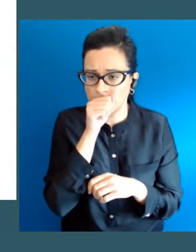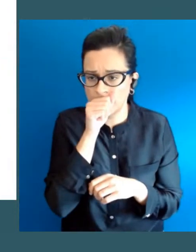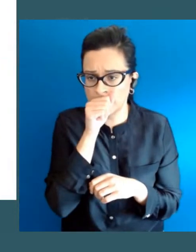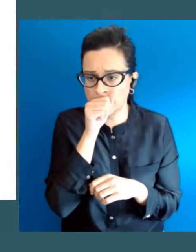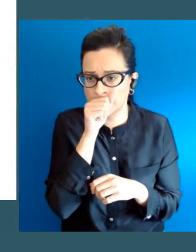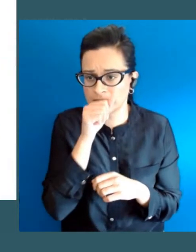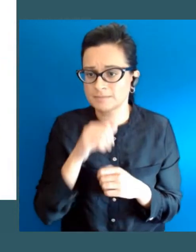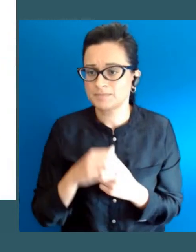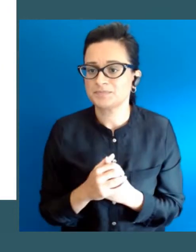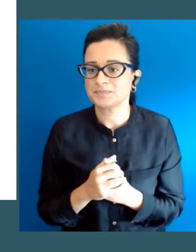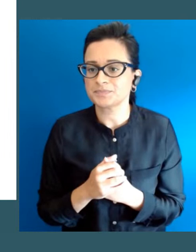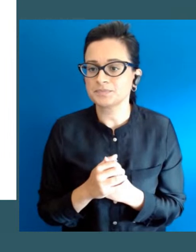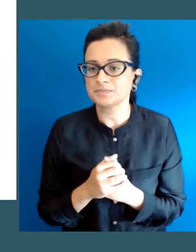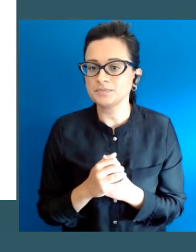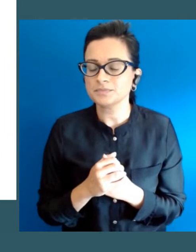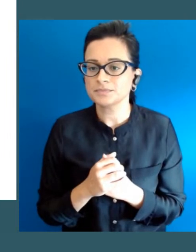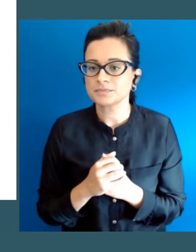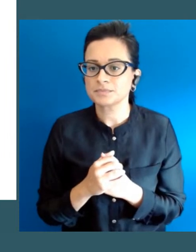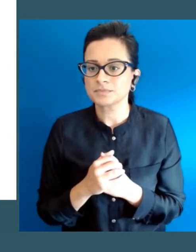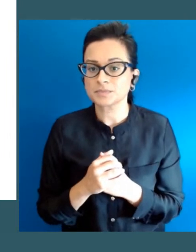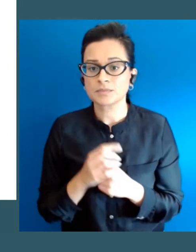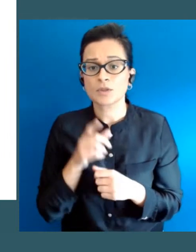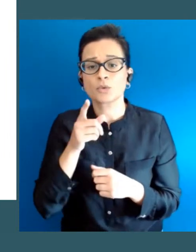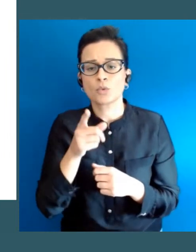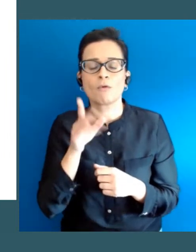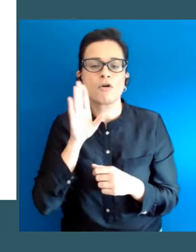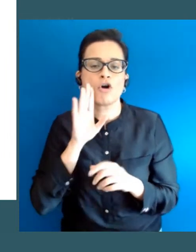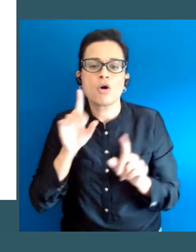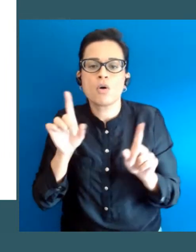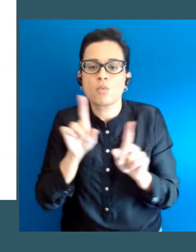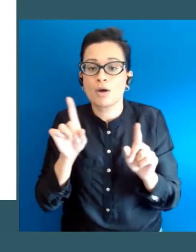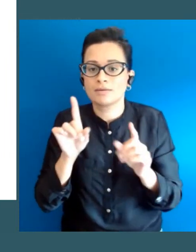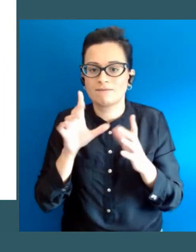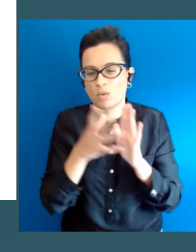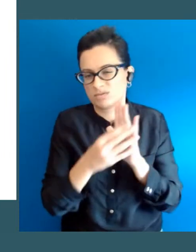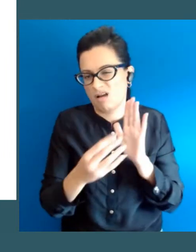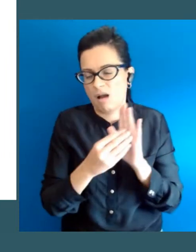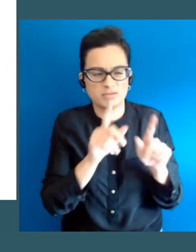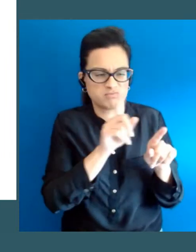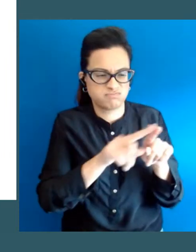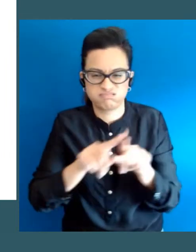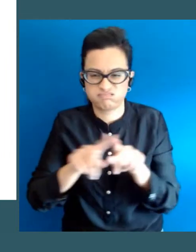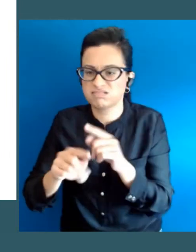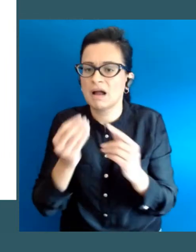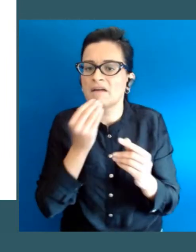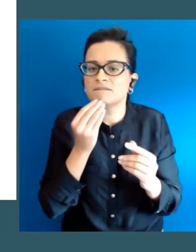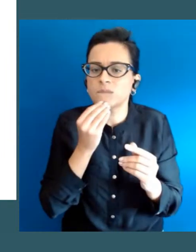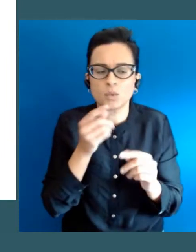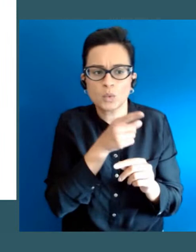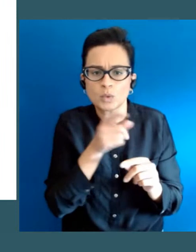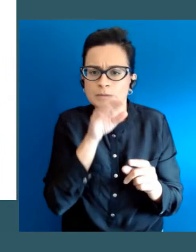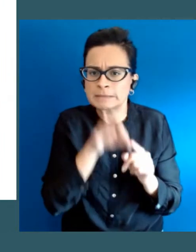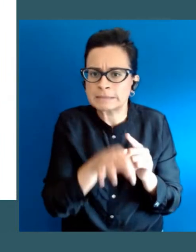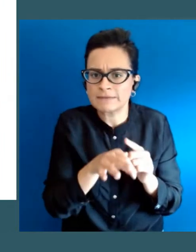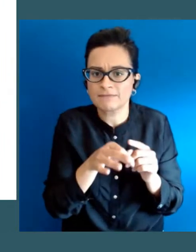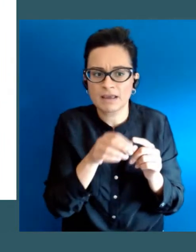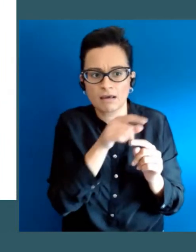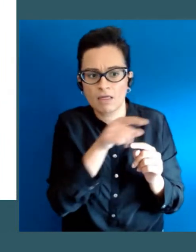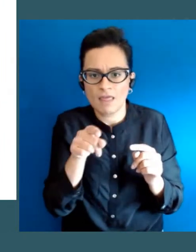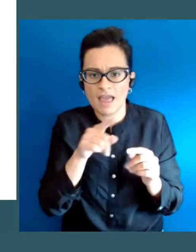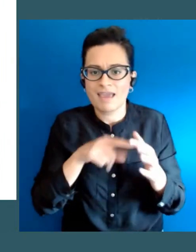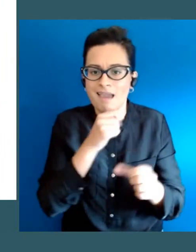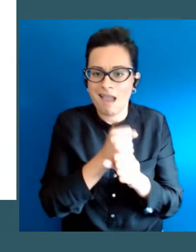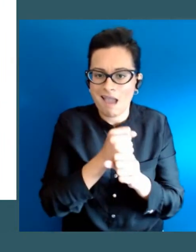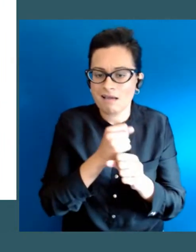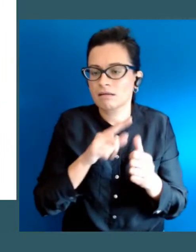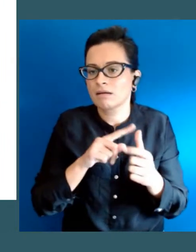So you've heard about the allergic reactions to food, and very common culprits are hen's eggs, cow's milk and